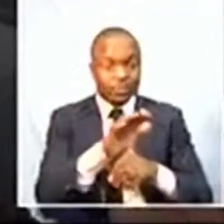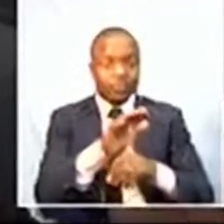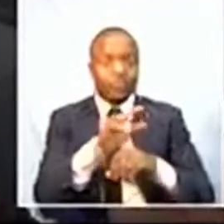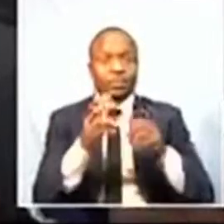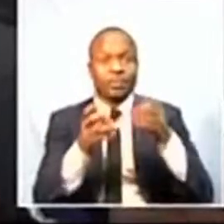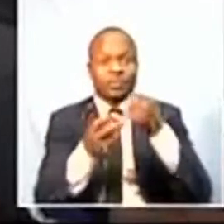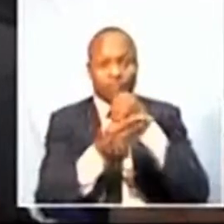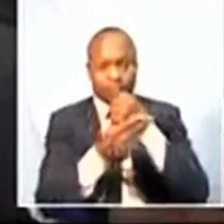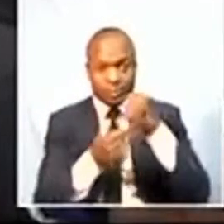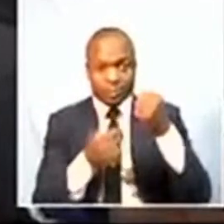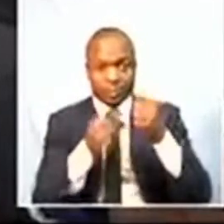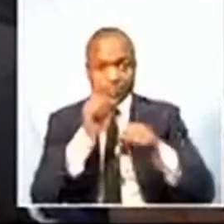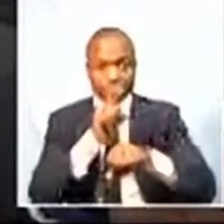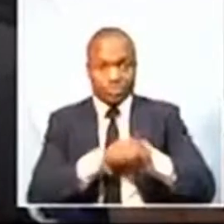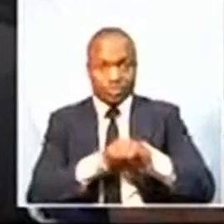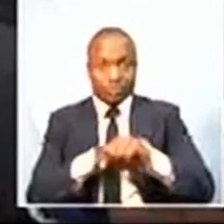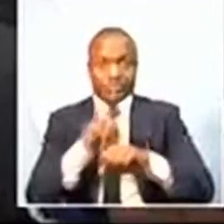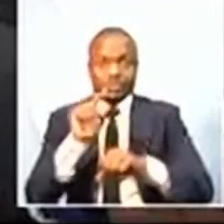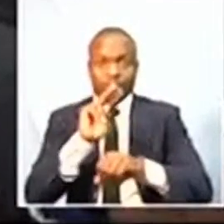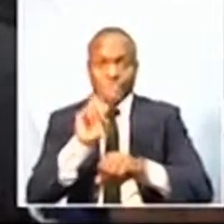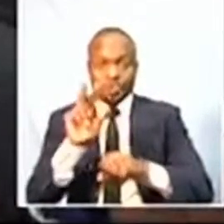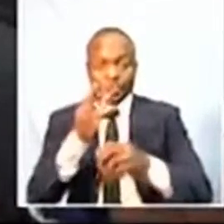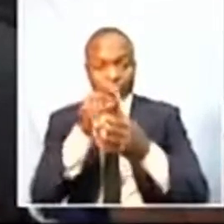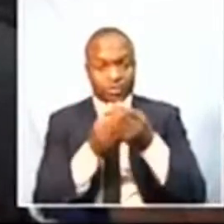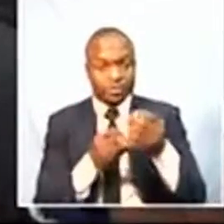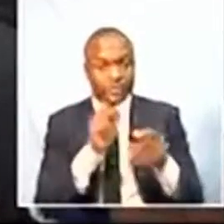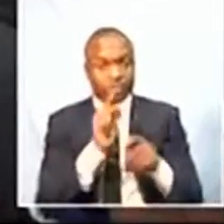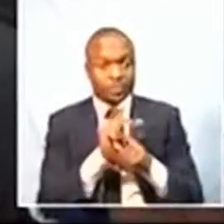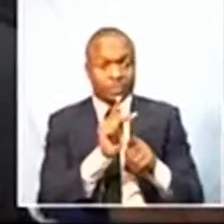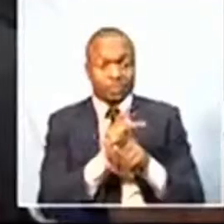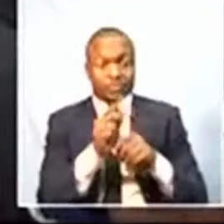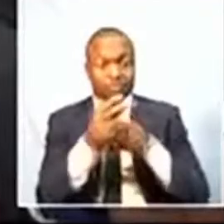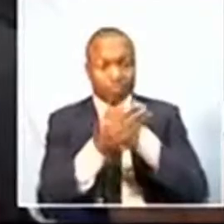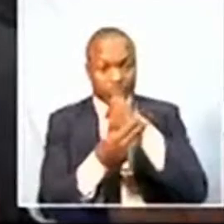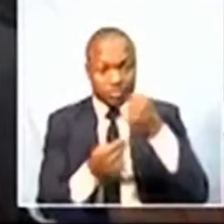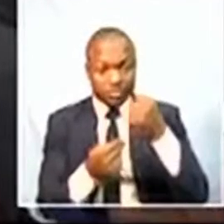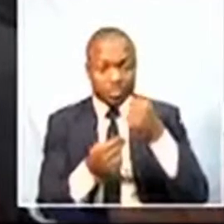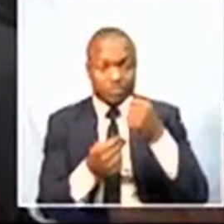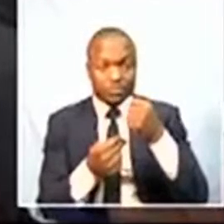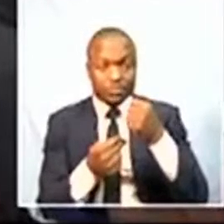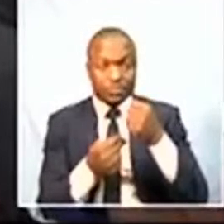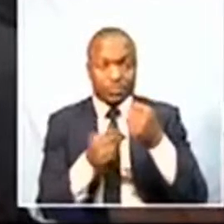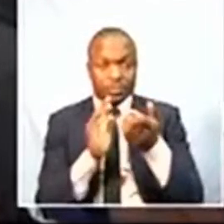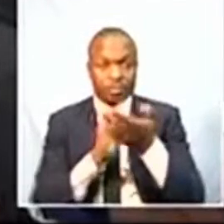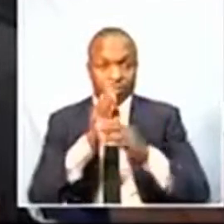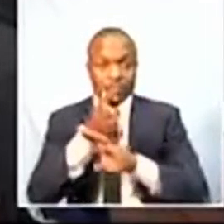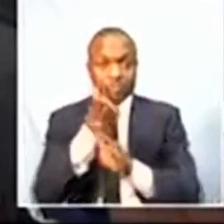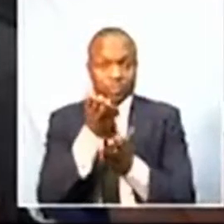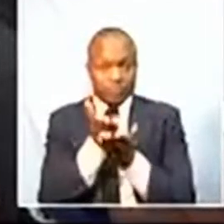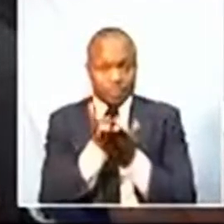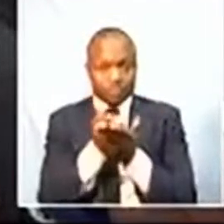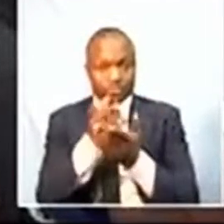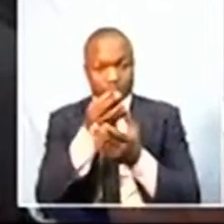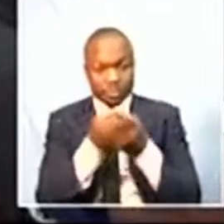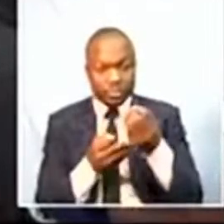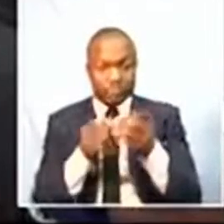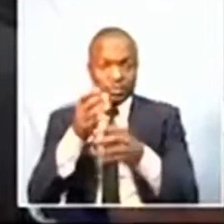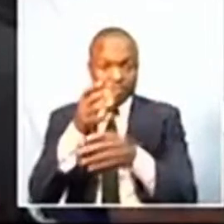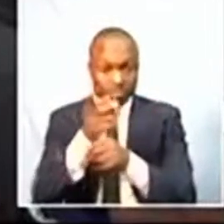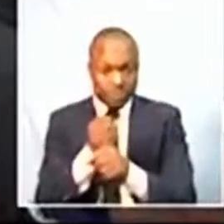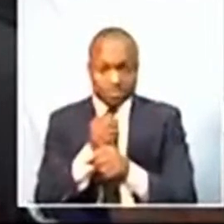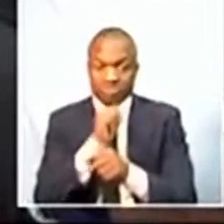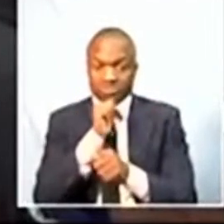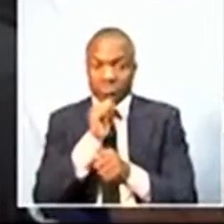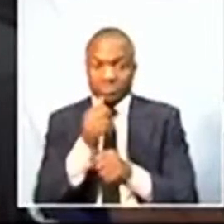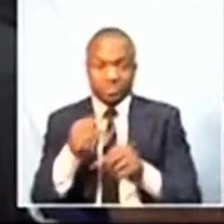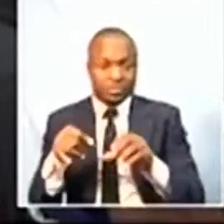under review. The forms were secured at the bank, and upon request, the forms that were received did